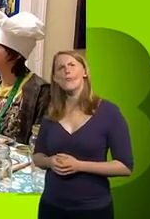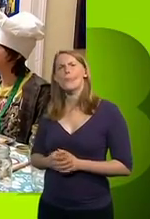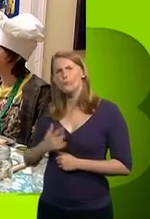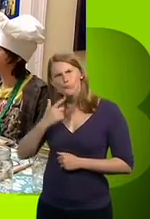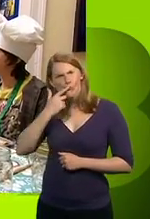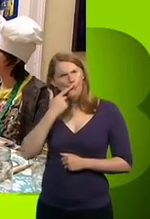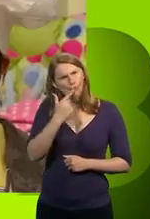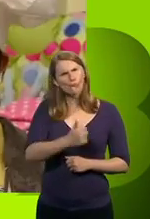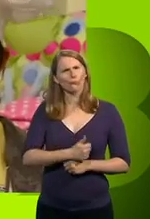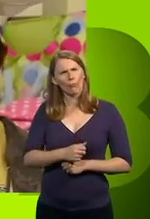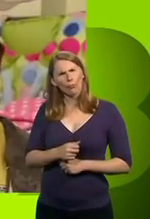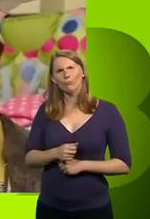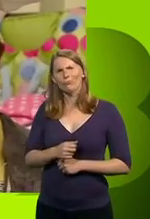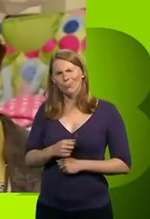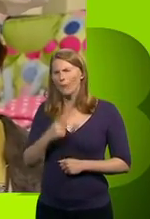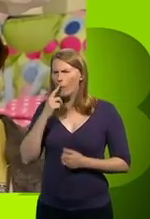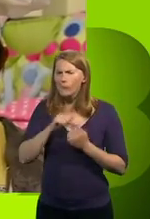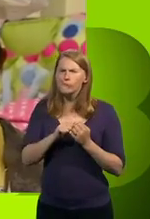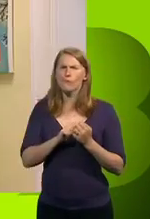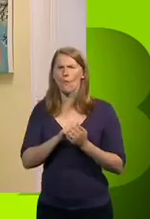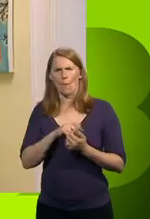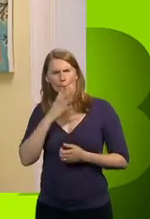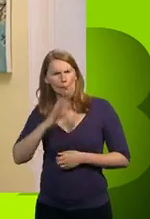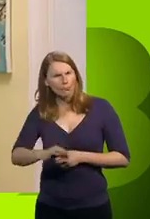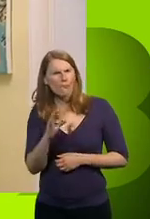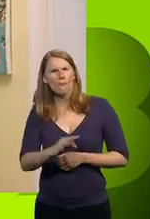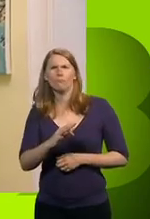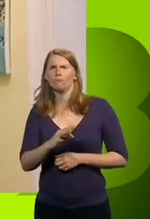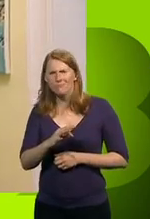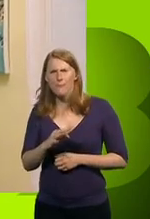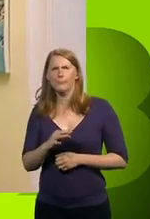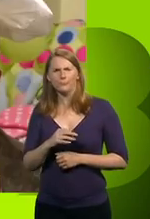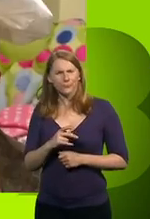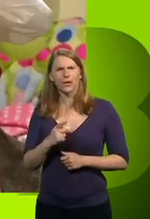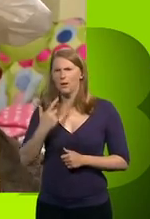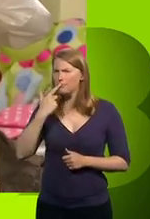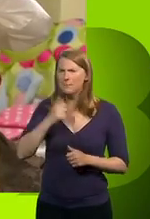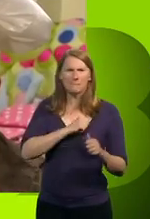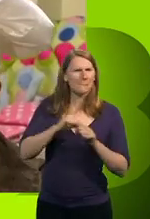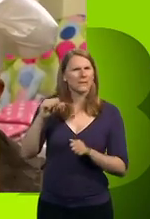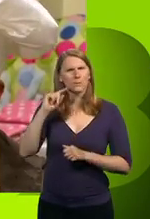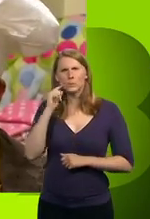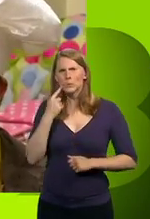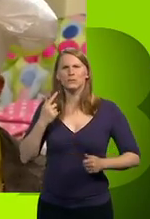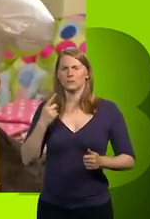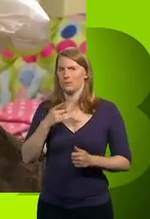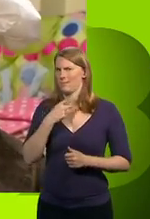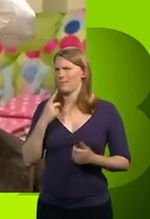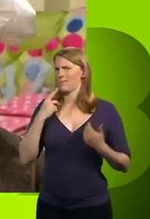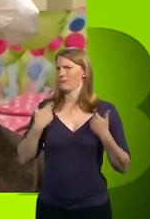Mmm, that tastes amazing. They are chewy and adorable. These are the best sweets ever. We're gonna be millionaires,